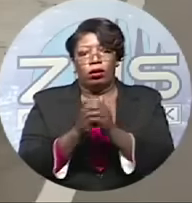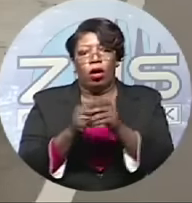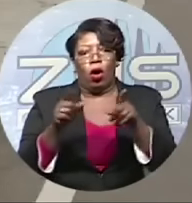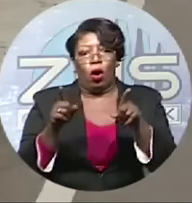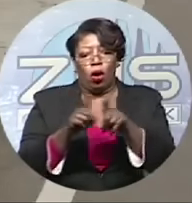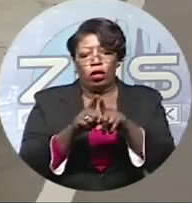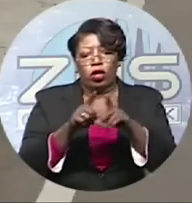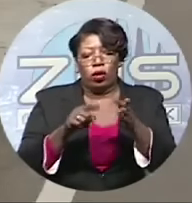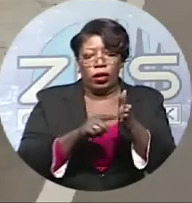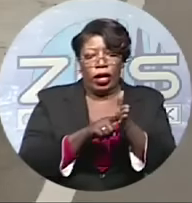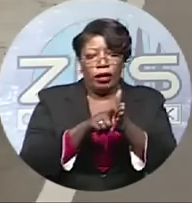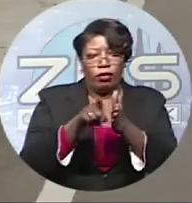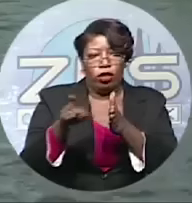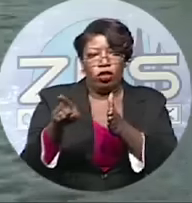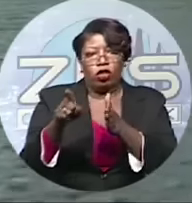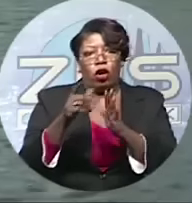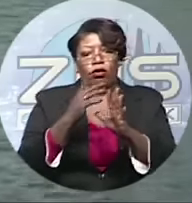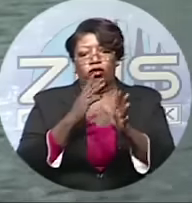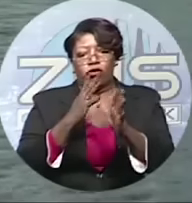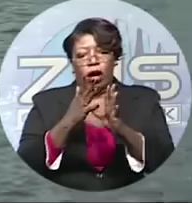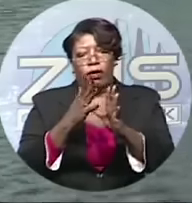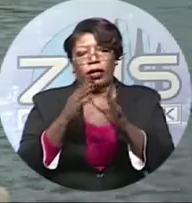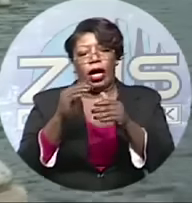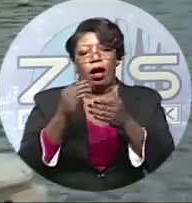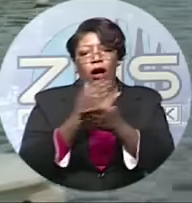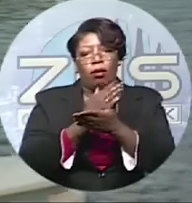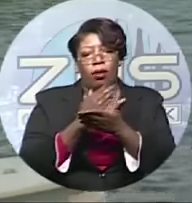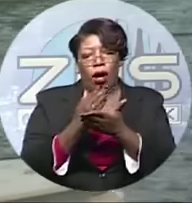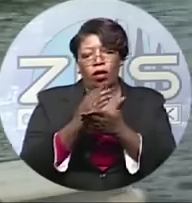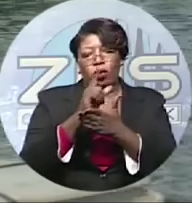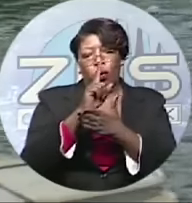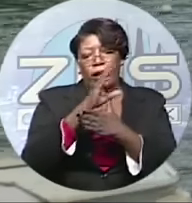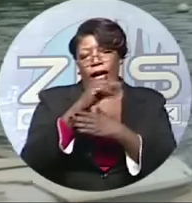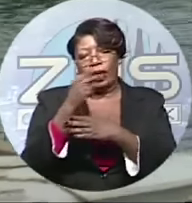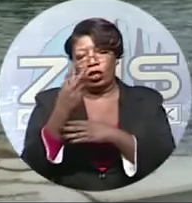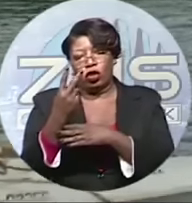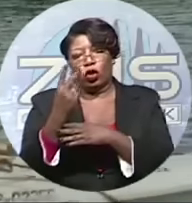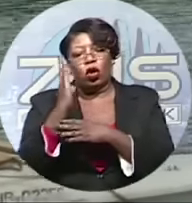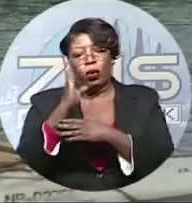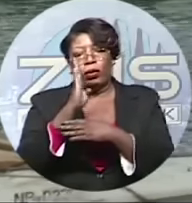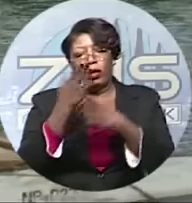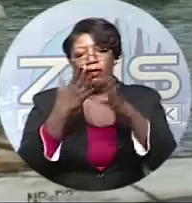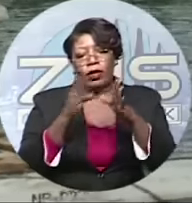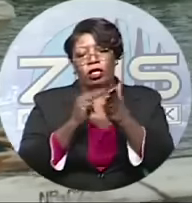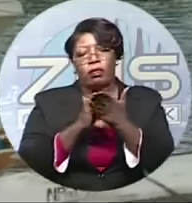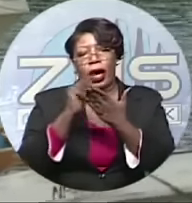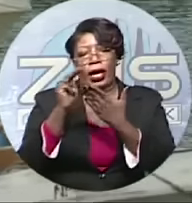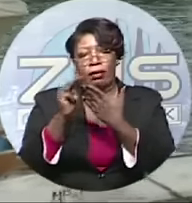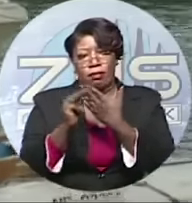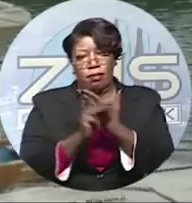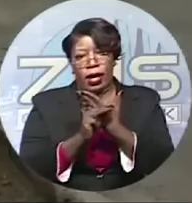also diversion of traffic. Phases 1 and 2 are expected to be completed by May this year,